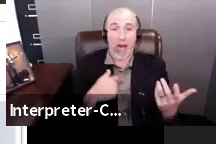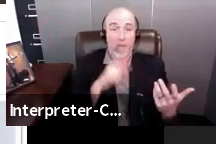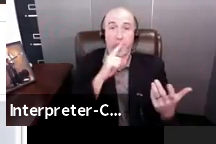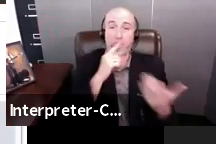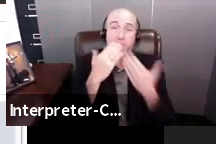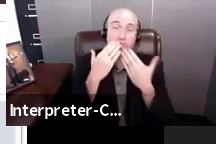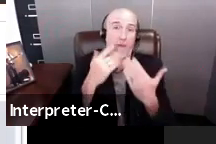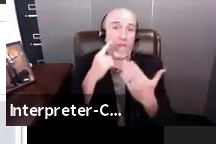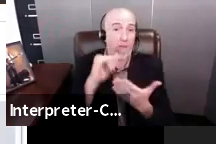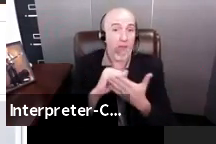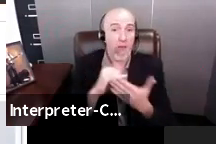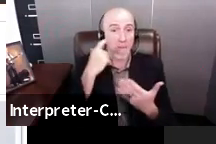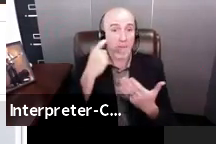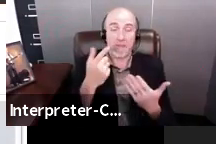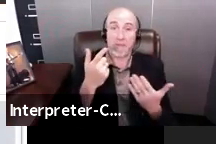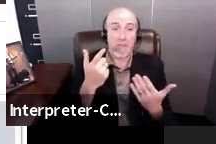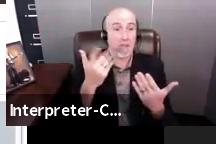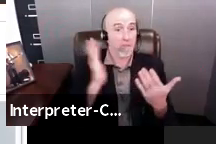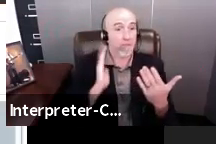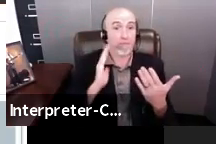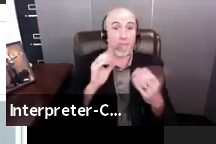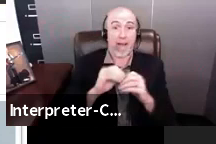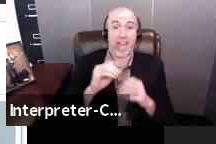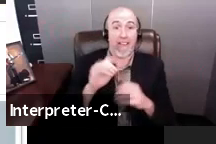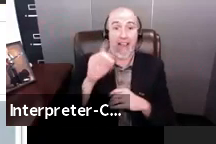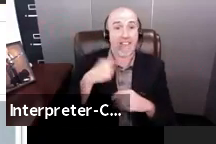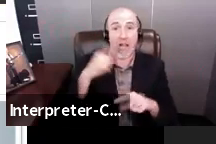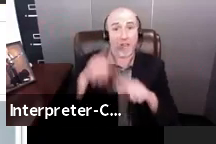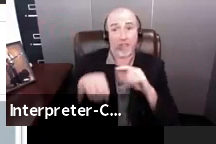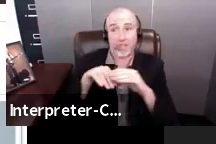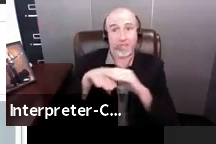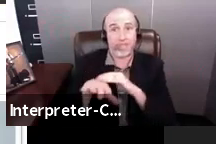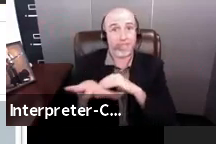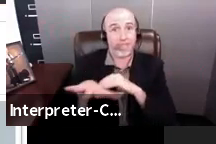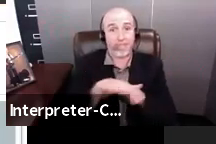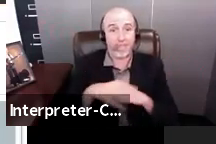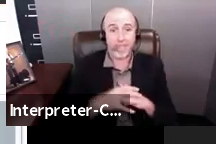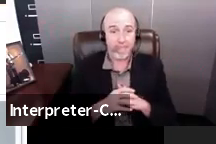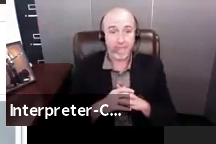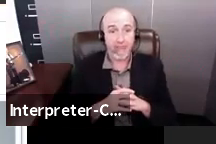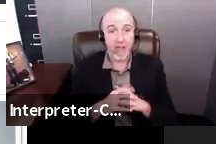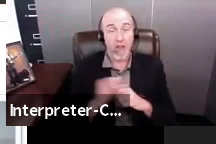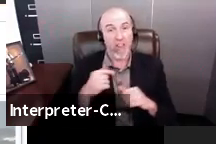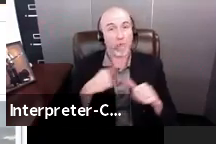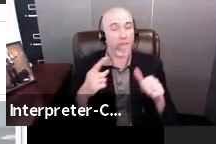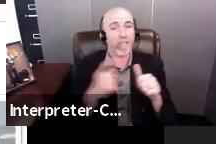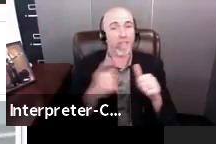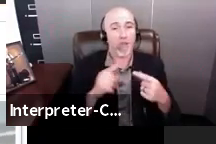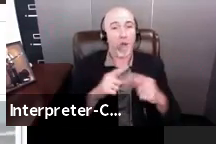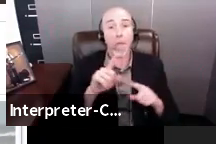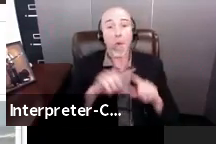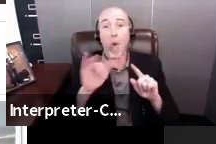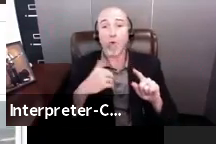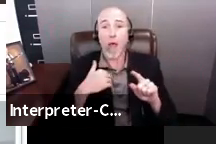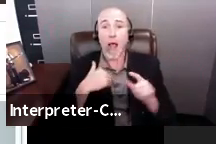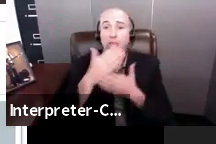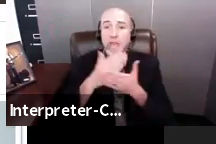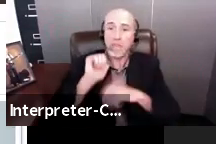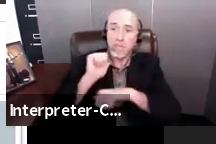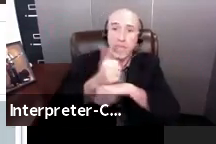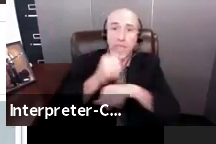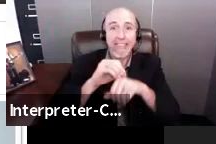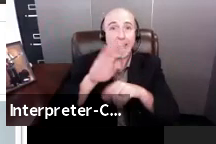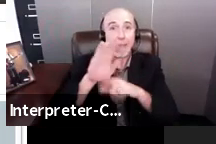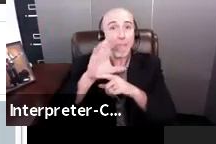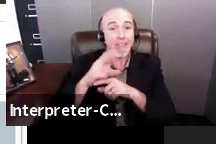it, because there are a lot of places where I couldn't go one time back in the 80s or and we also have amenities at Spirit